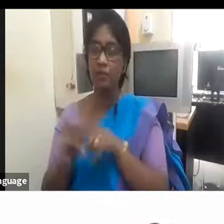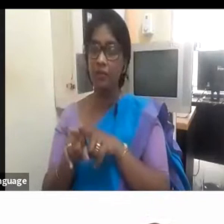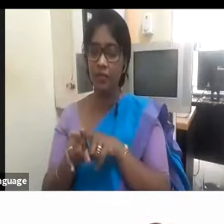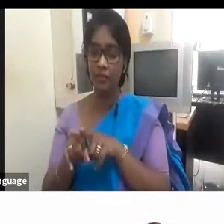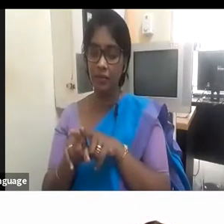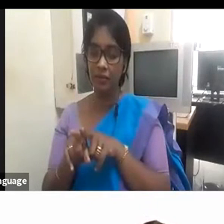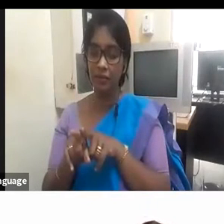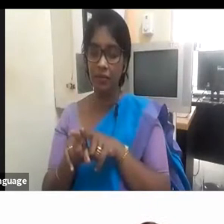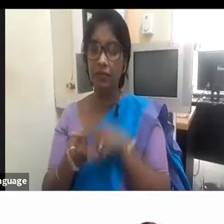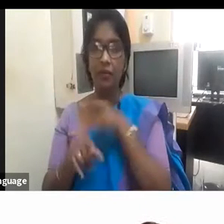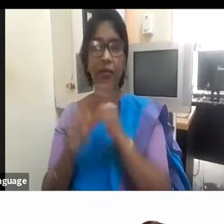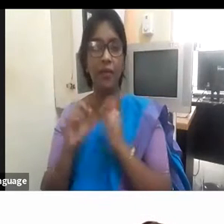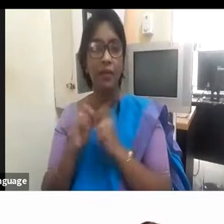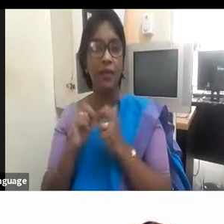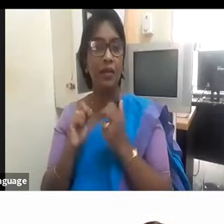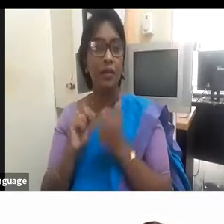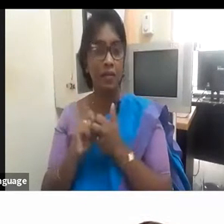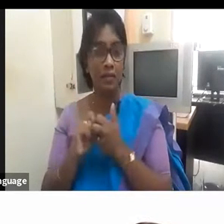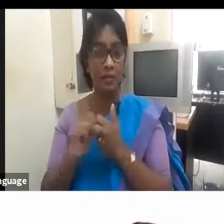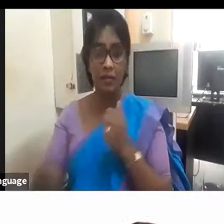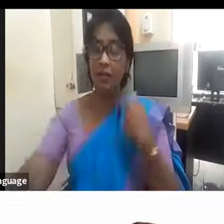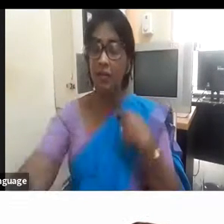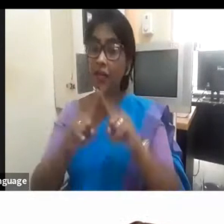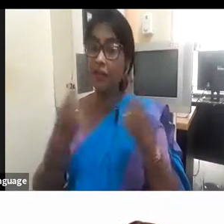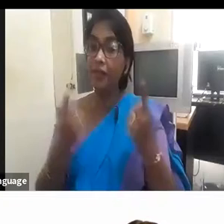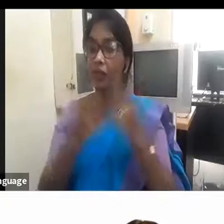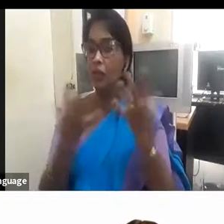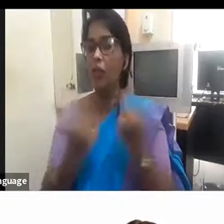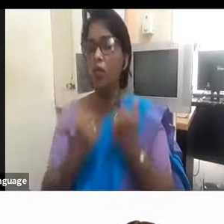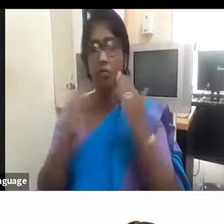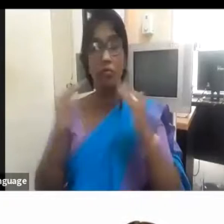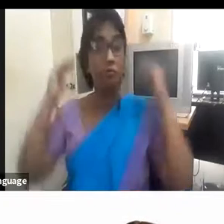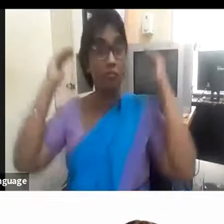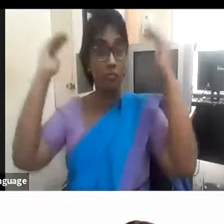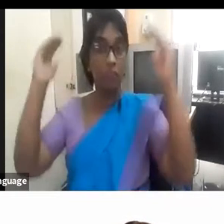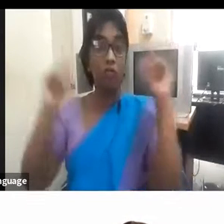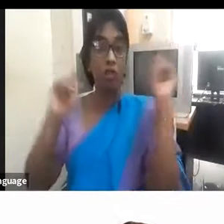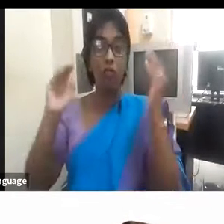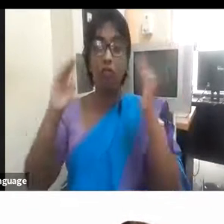think diversity is very much needed at the top in order to